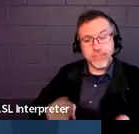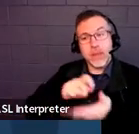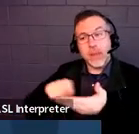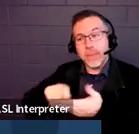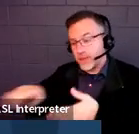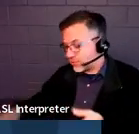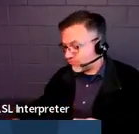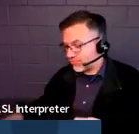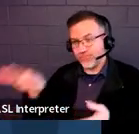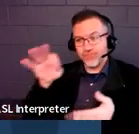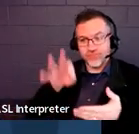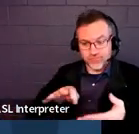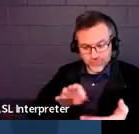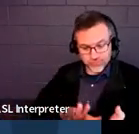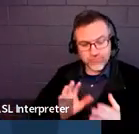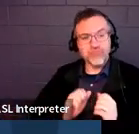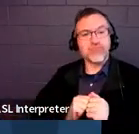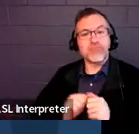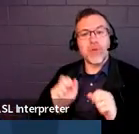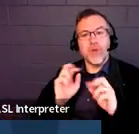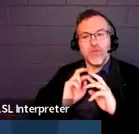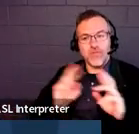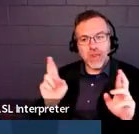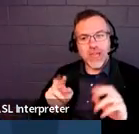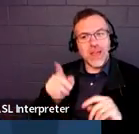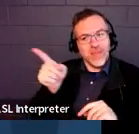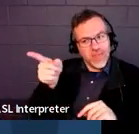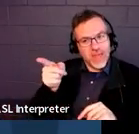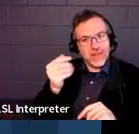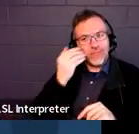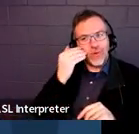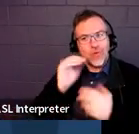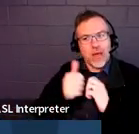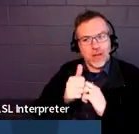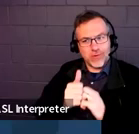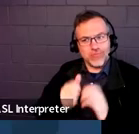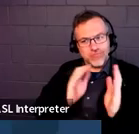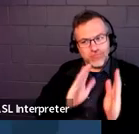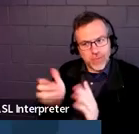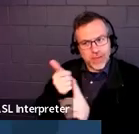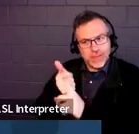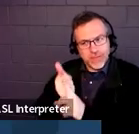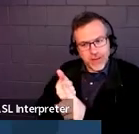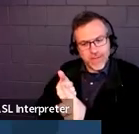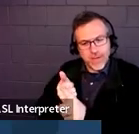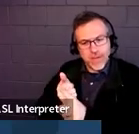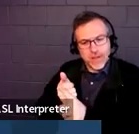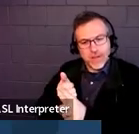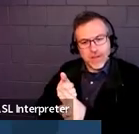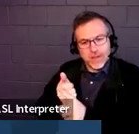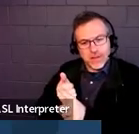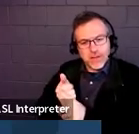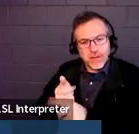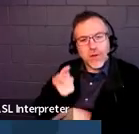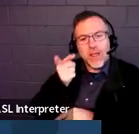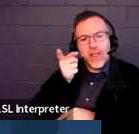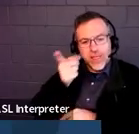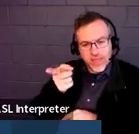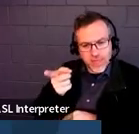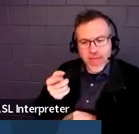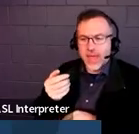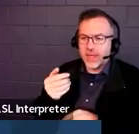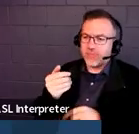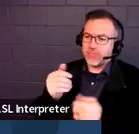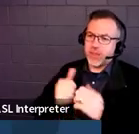project is planned for, so that they build around organization and time